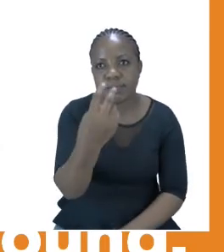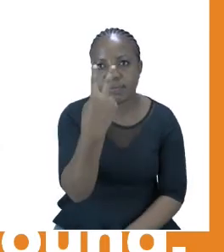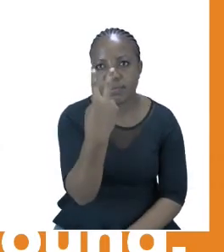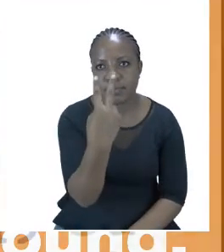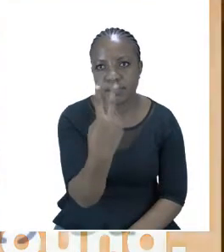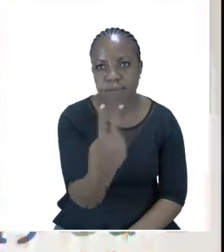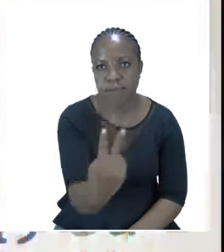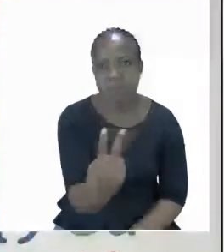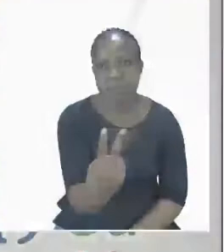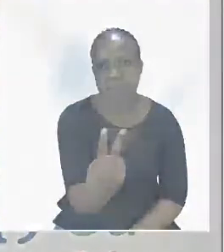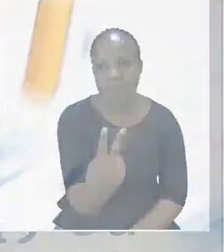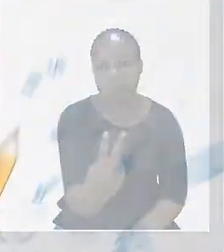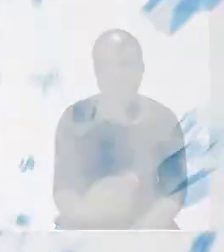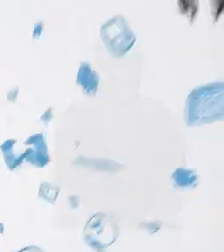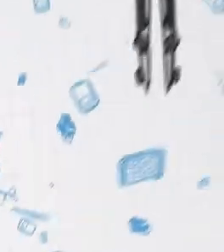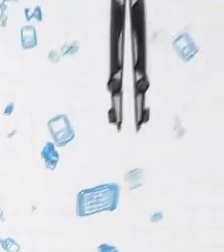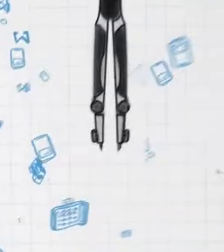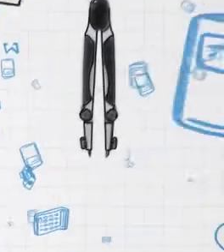2.